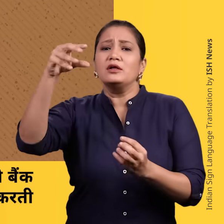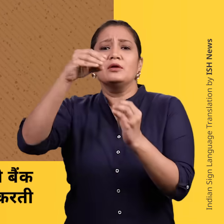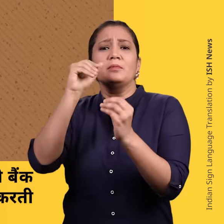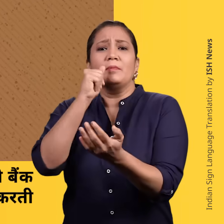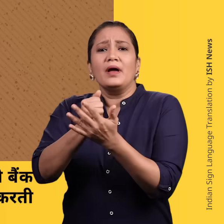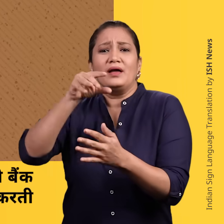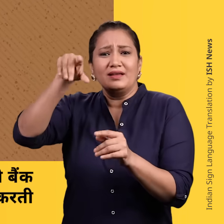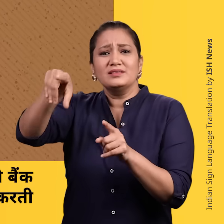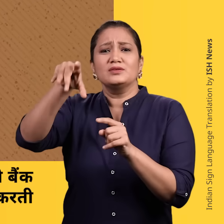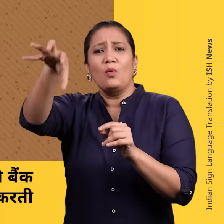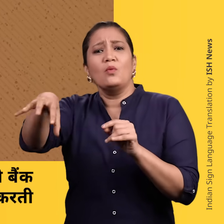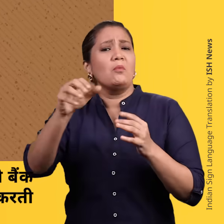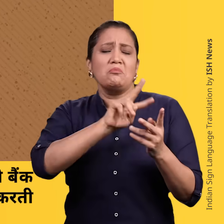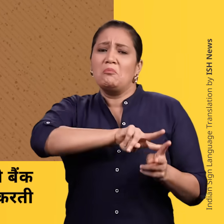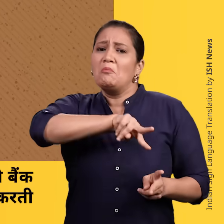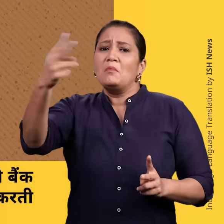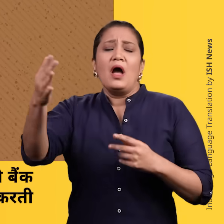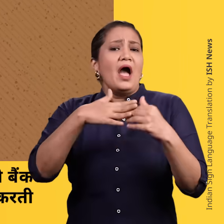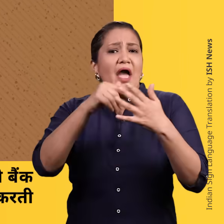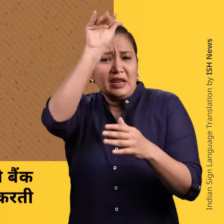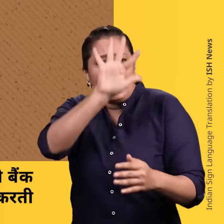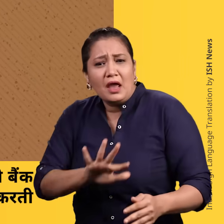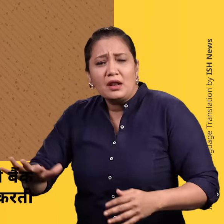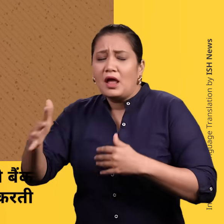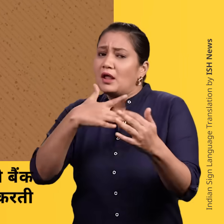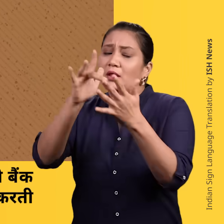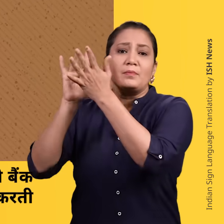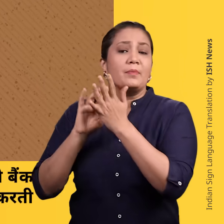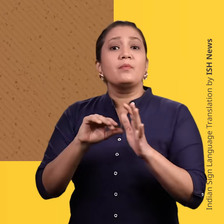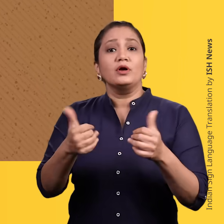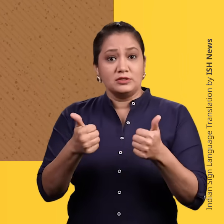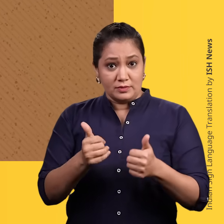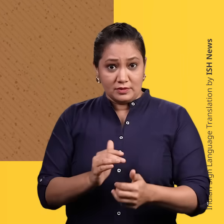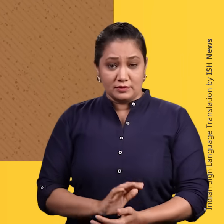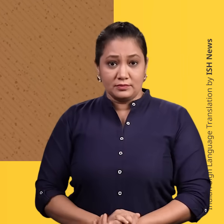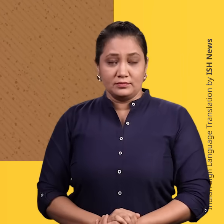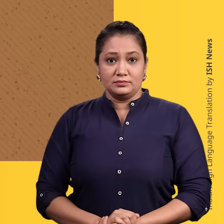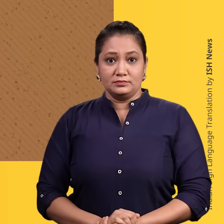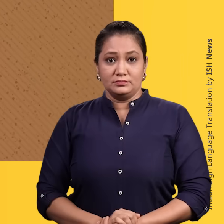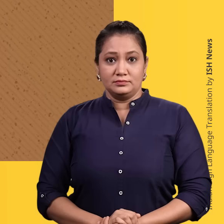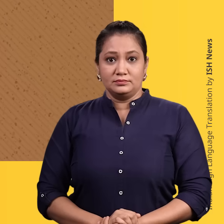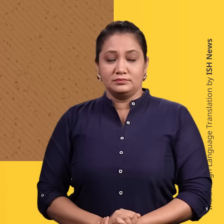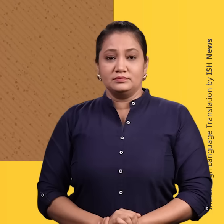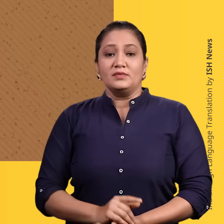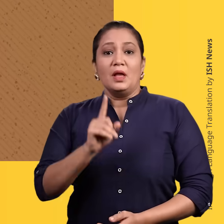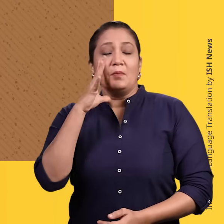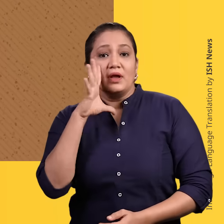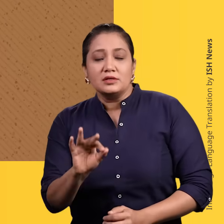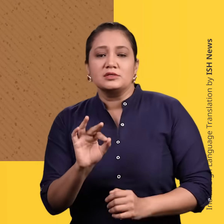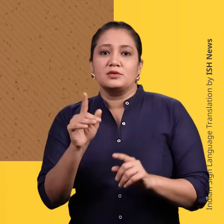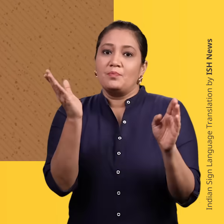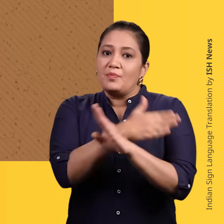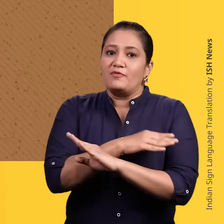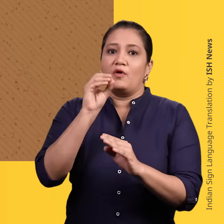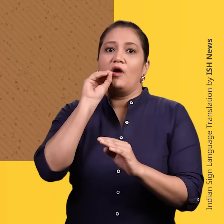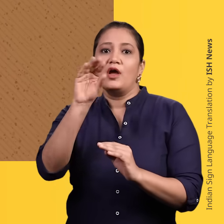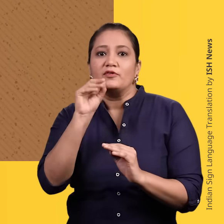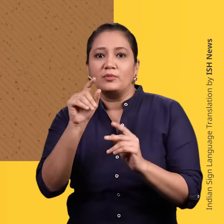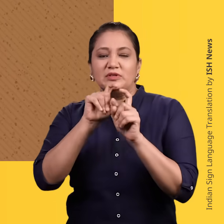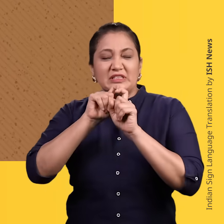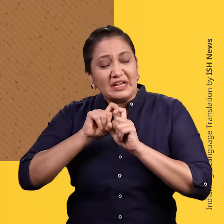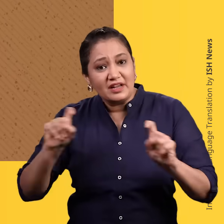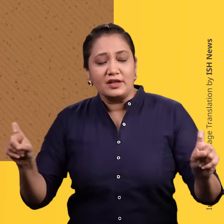branch to any other bank branch anywhere in India. One needs to submit